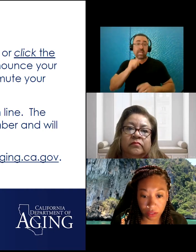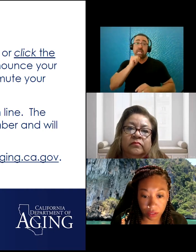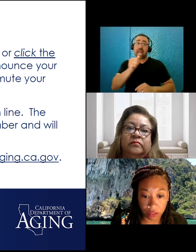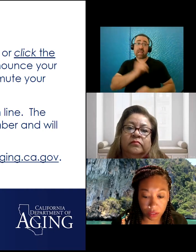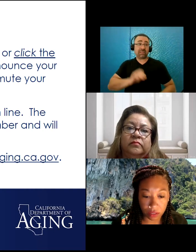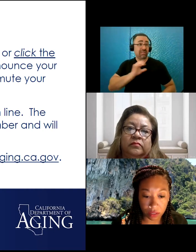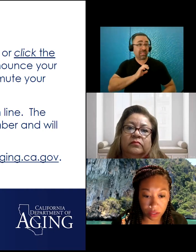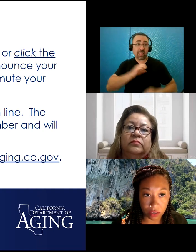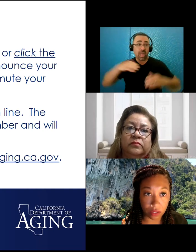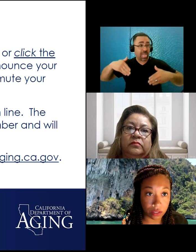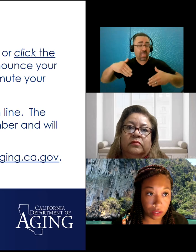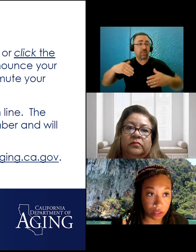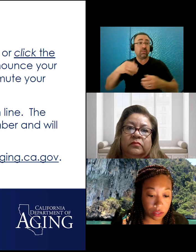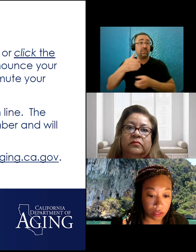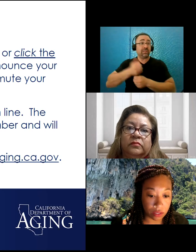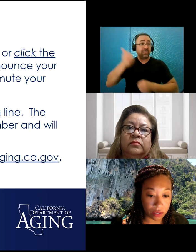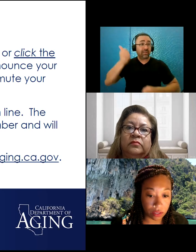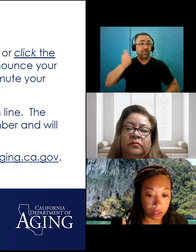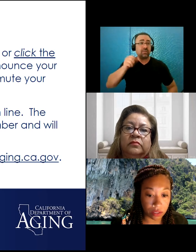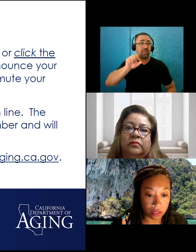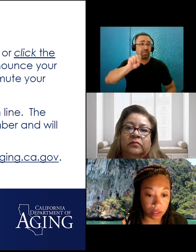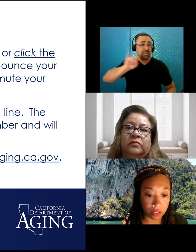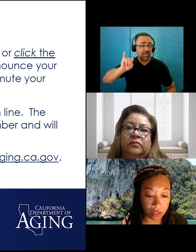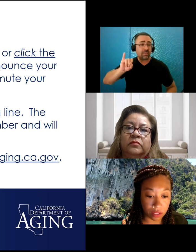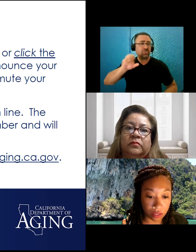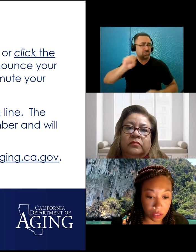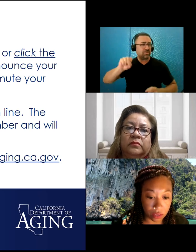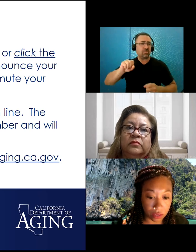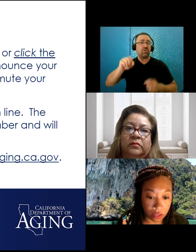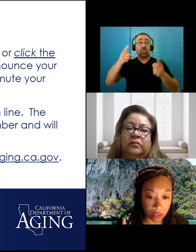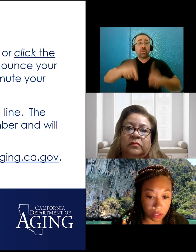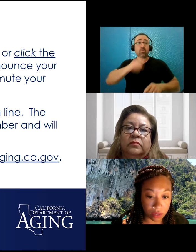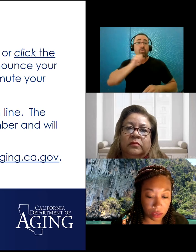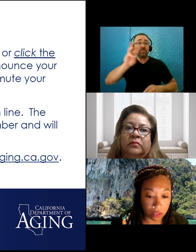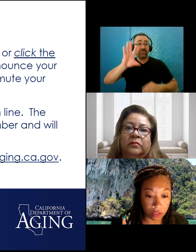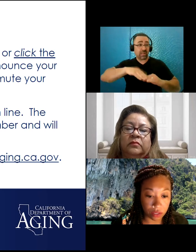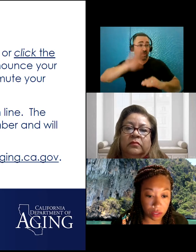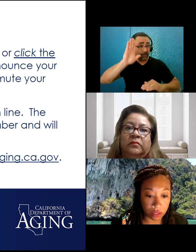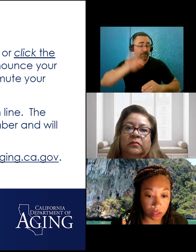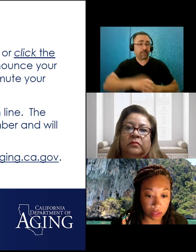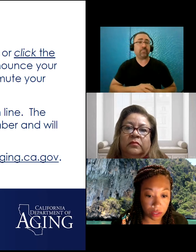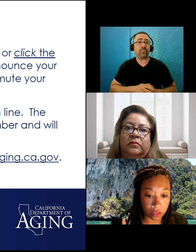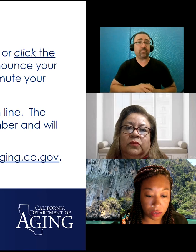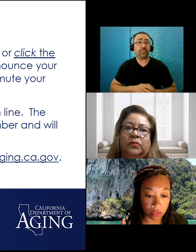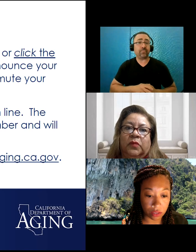naturalized citizen receive Social Security benefits once they are 65 of age or older?